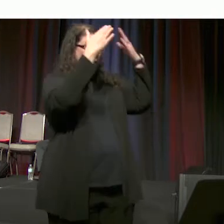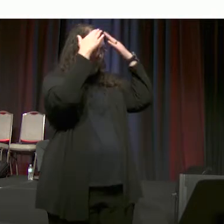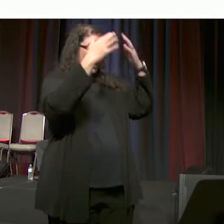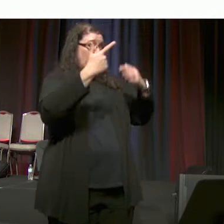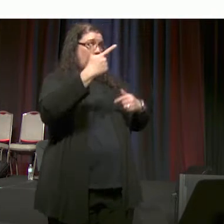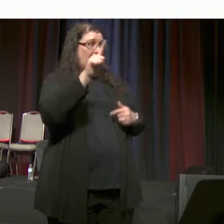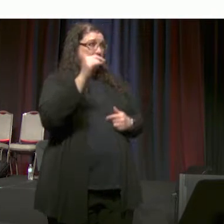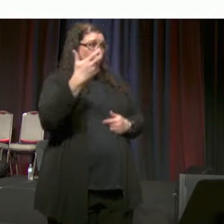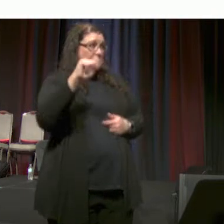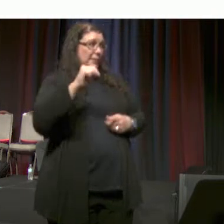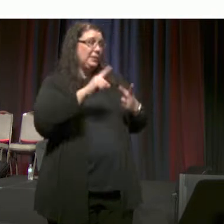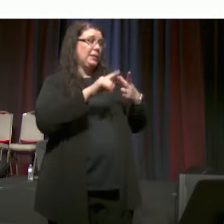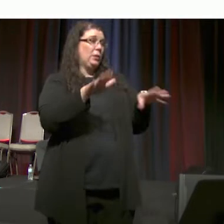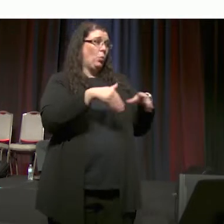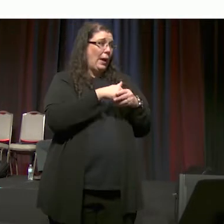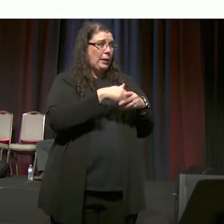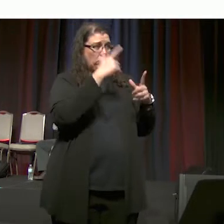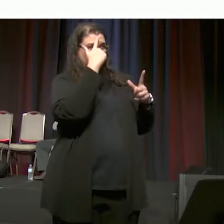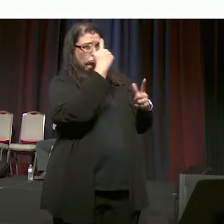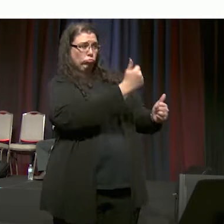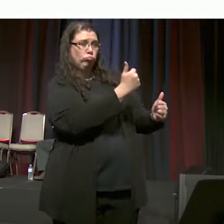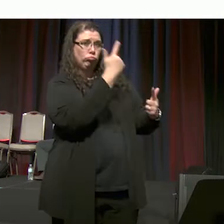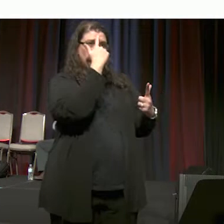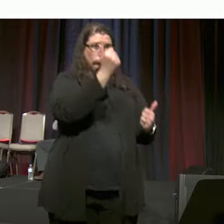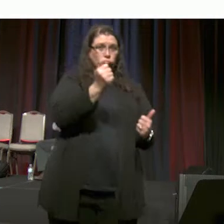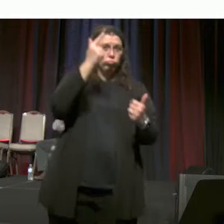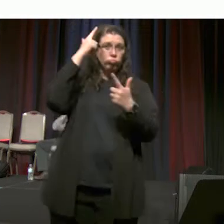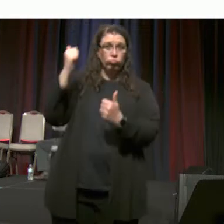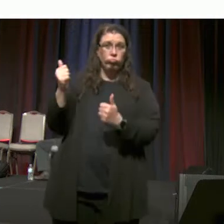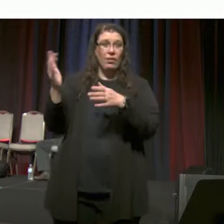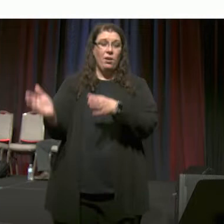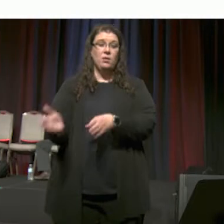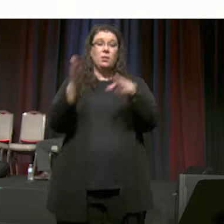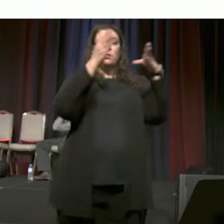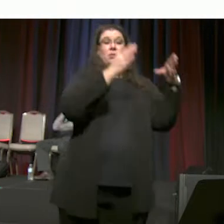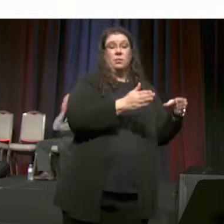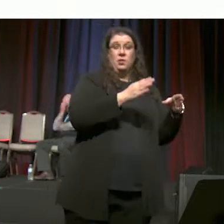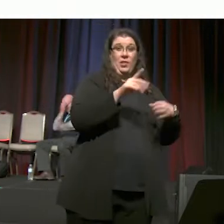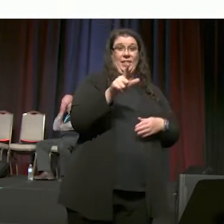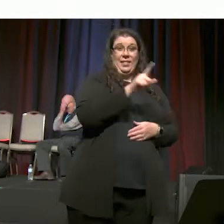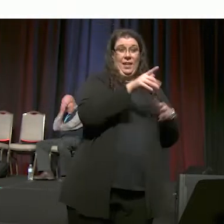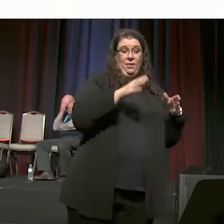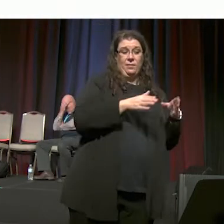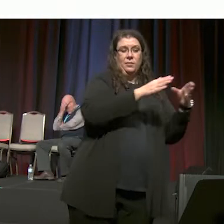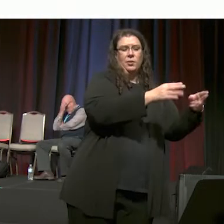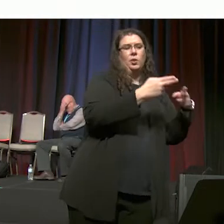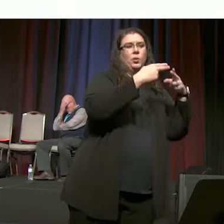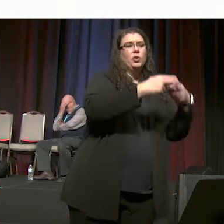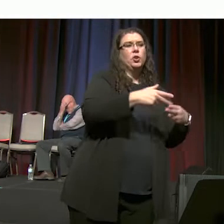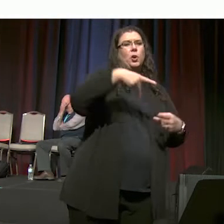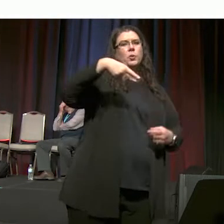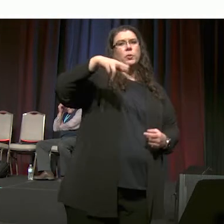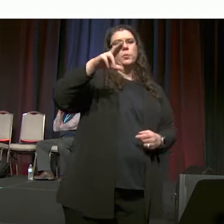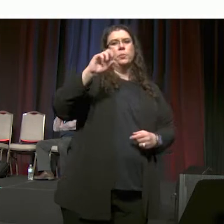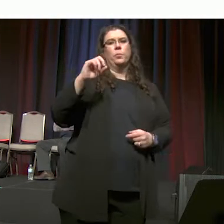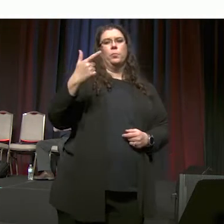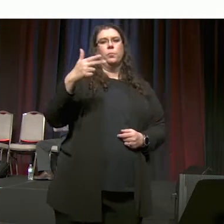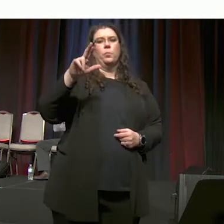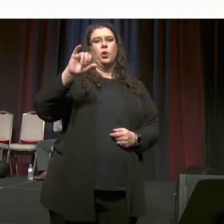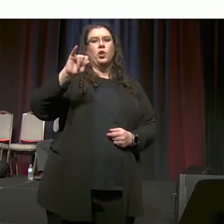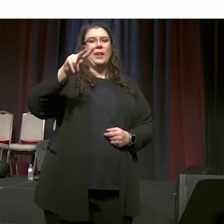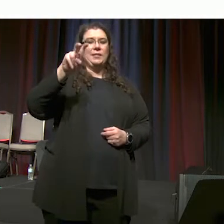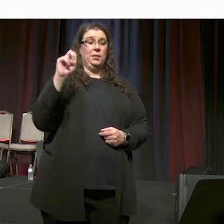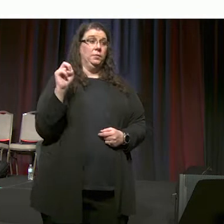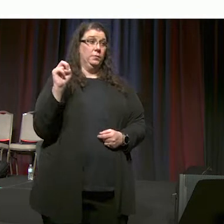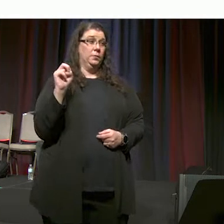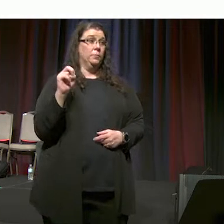do weddings. A path on the left, which shows the progressive path, where the churches